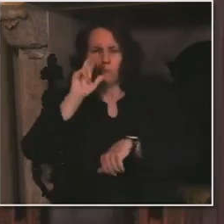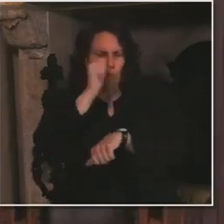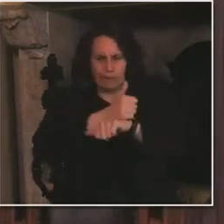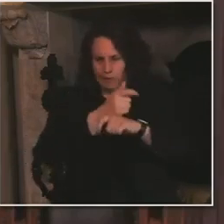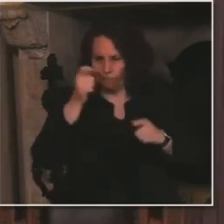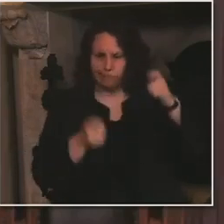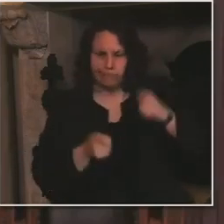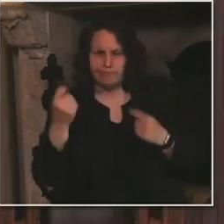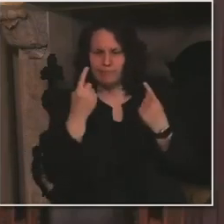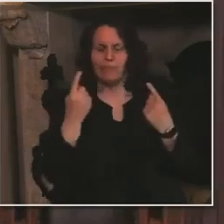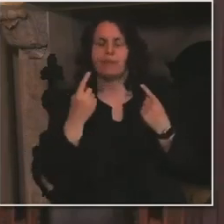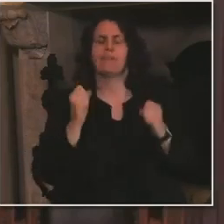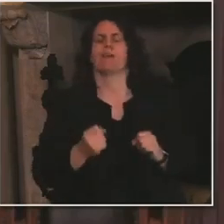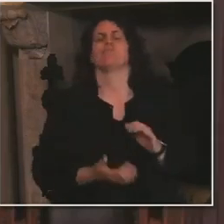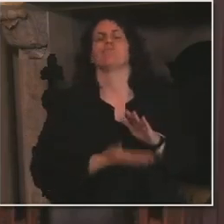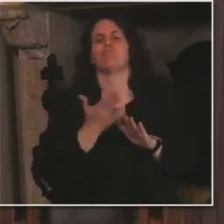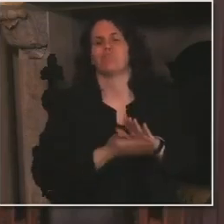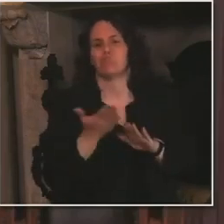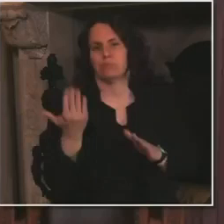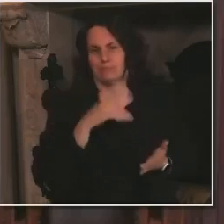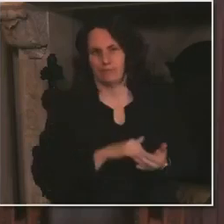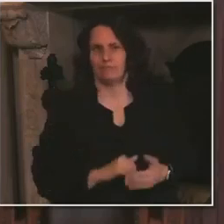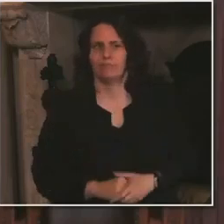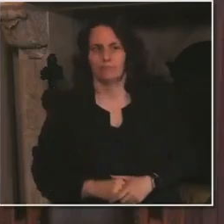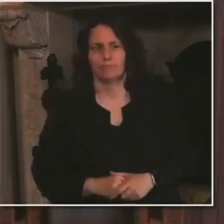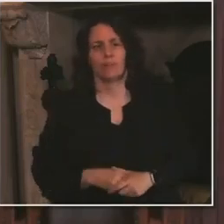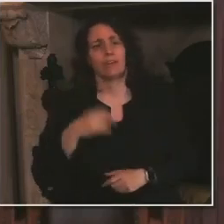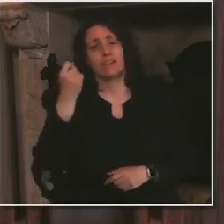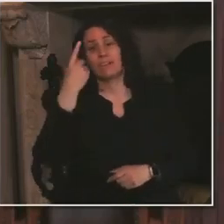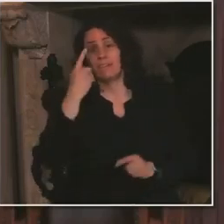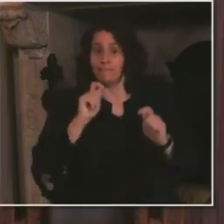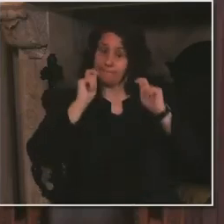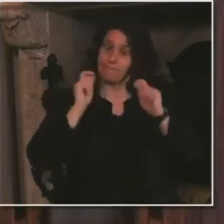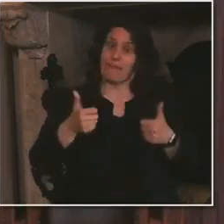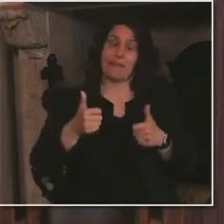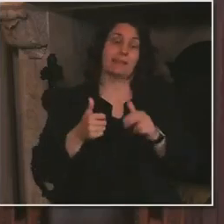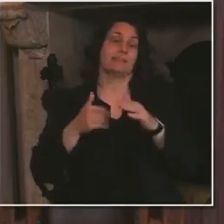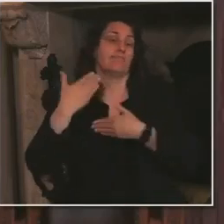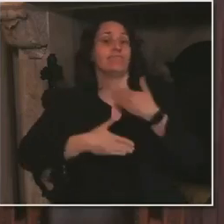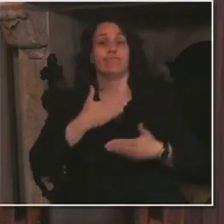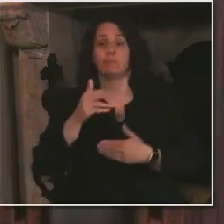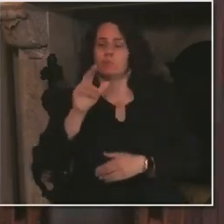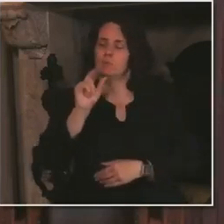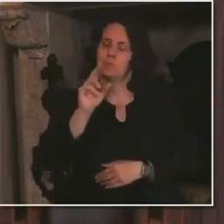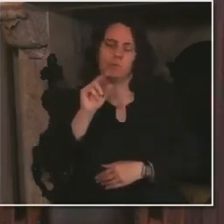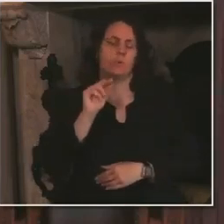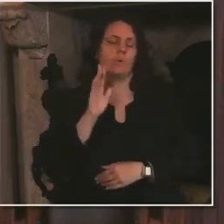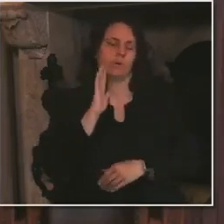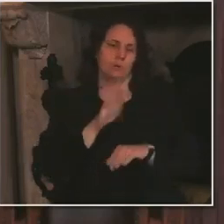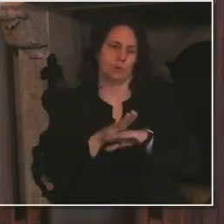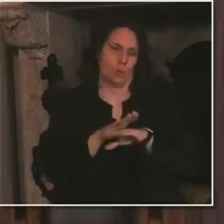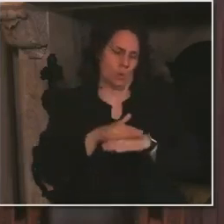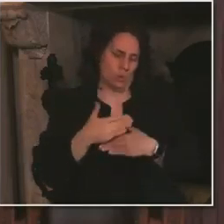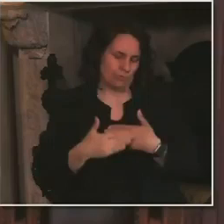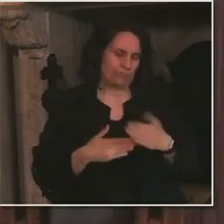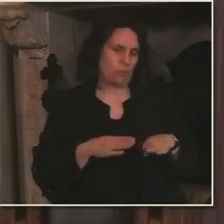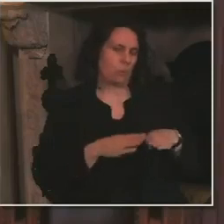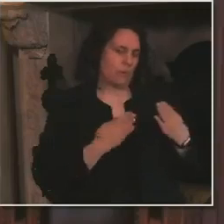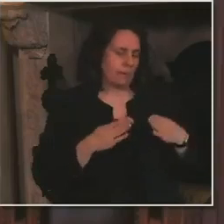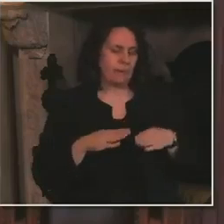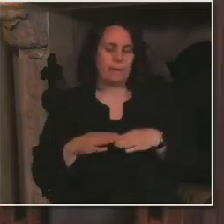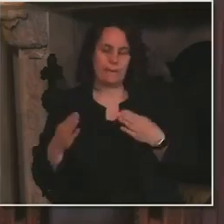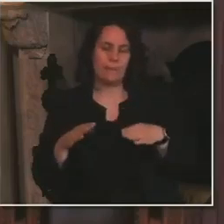slow, it'll be difficult, there'll be bumps up and down, and but at the end of the day, we'll be in a better